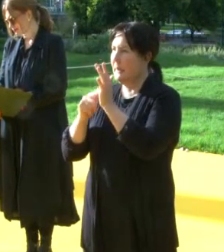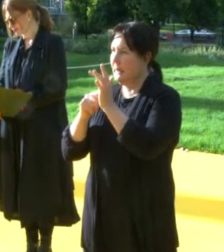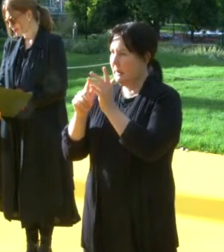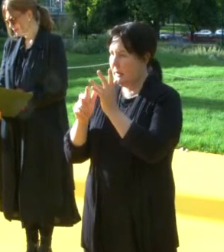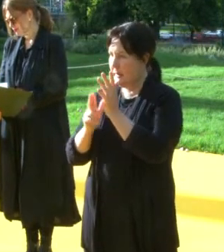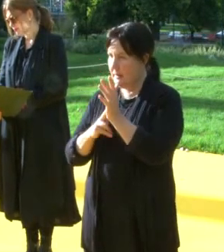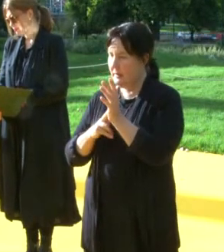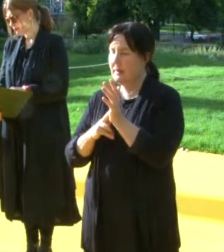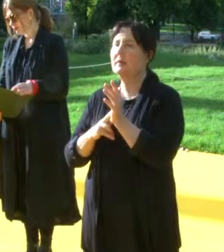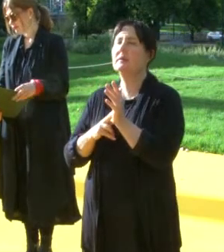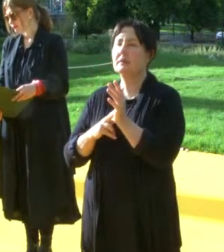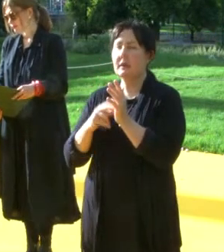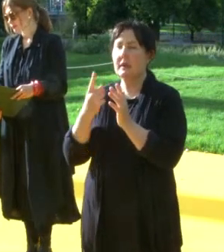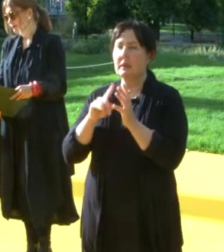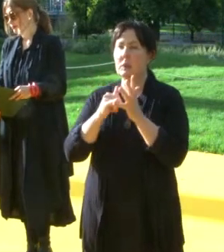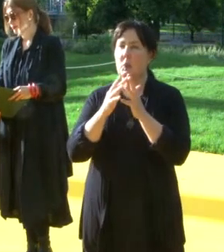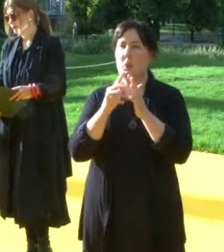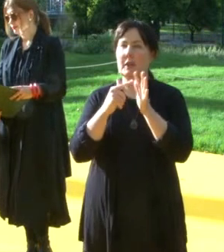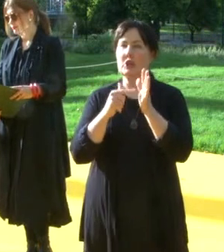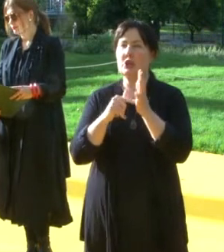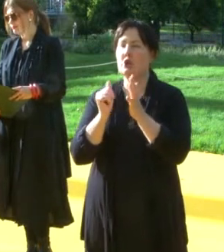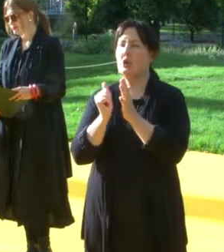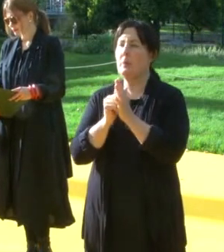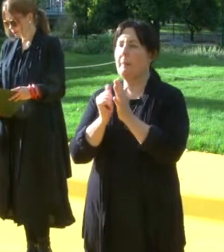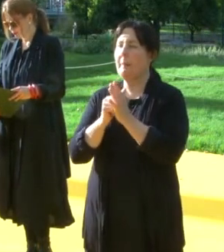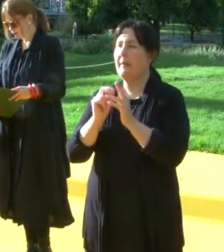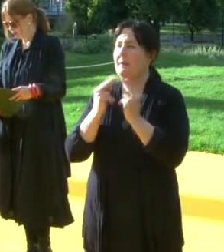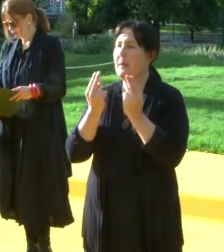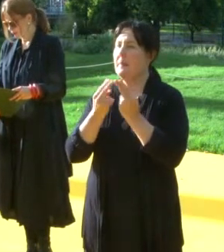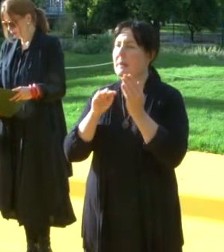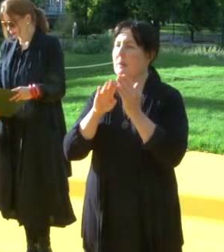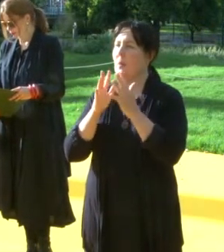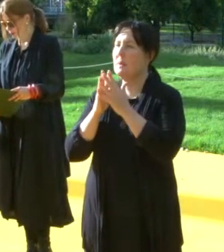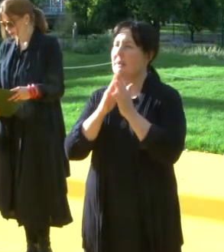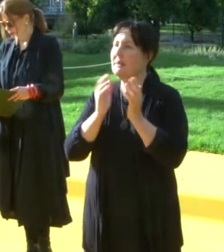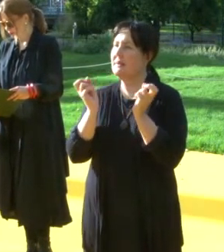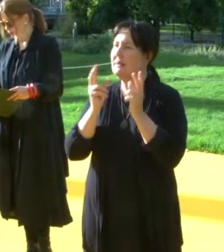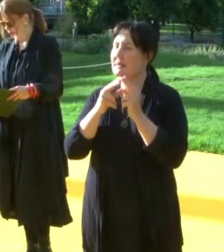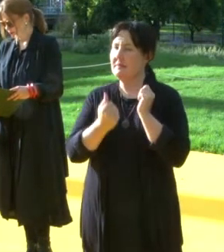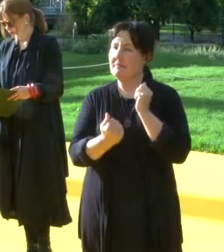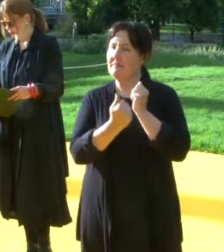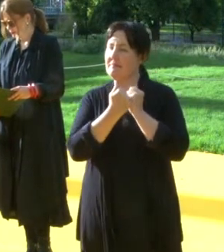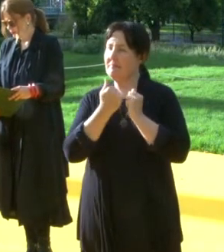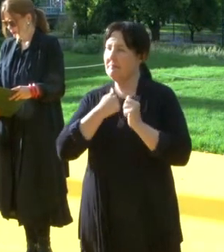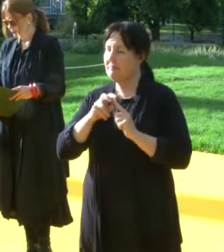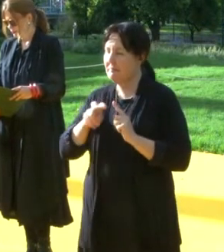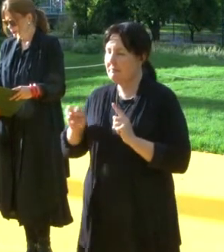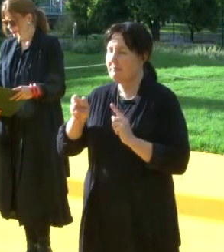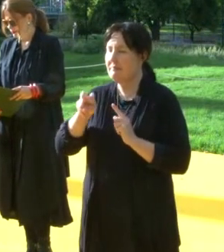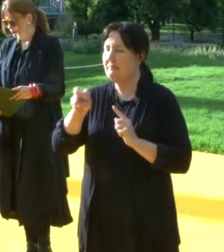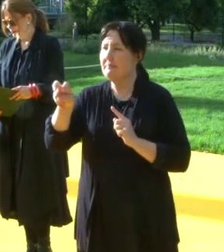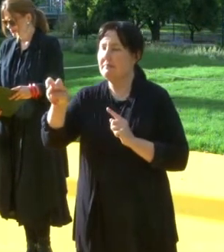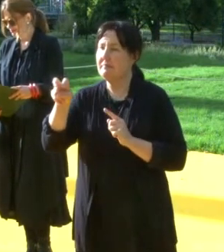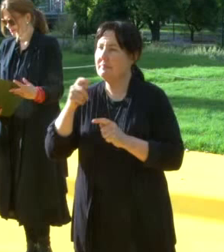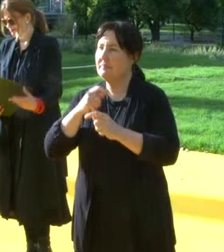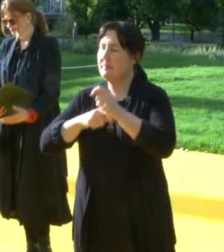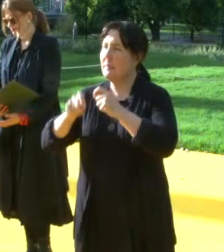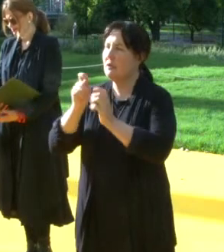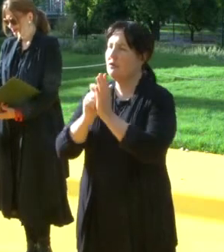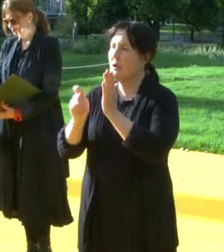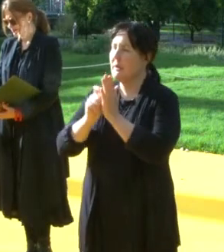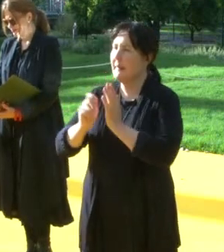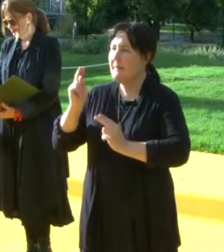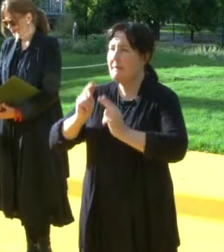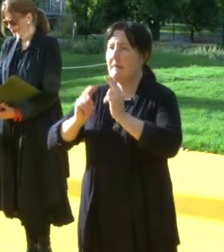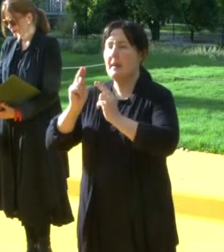at Sweatshop Western Sydney, who have been incredibly supportive through my journey to become a writer and develop my craft. My husband,